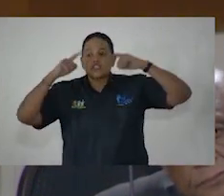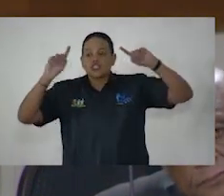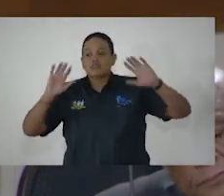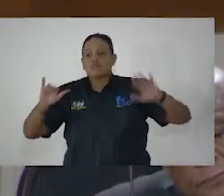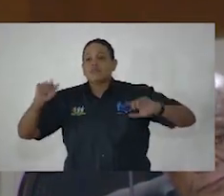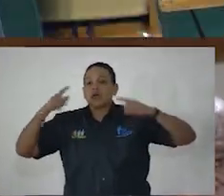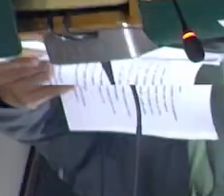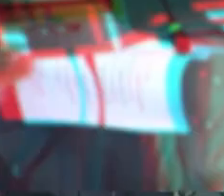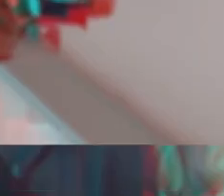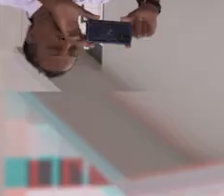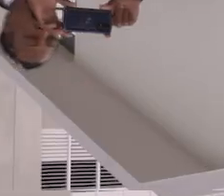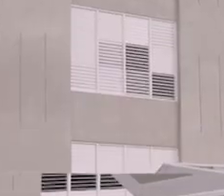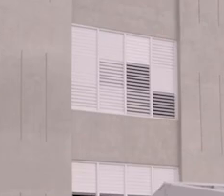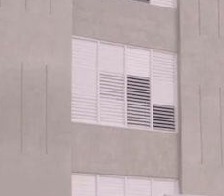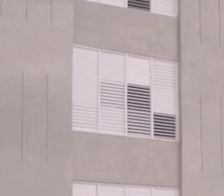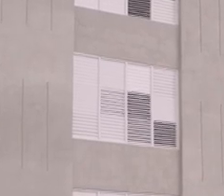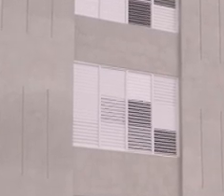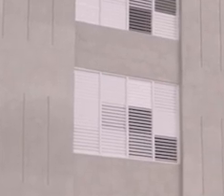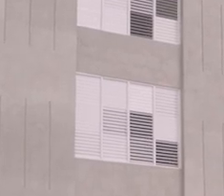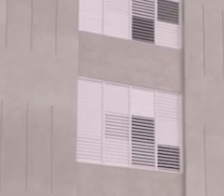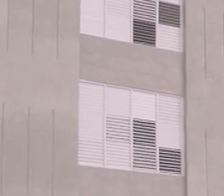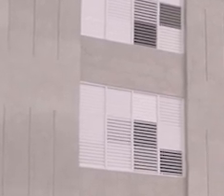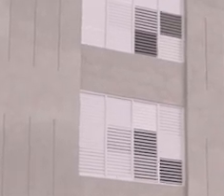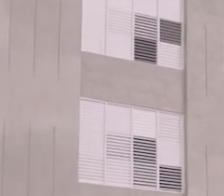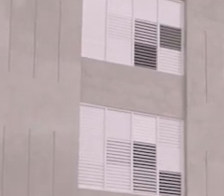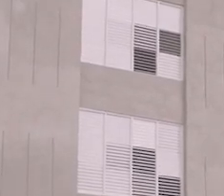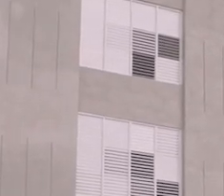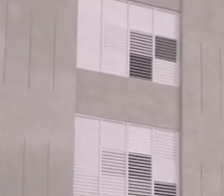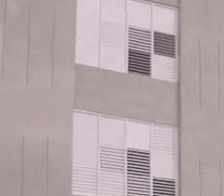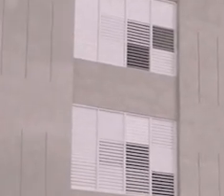an accomplishment after a lot of work.